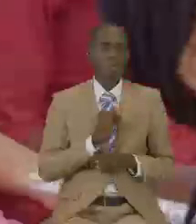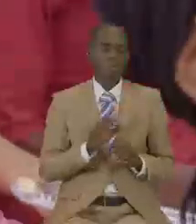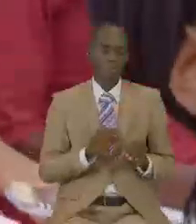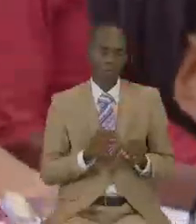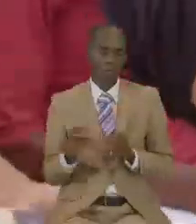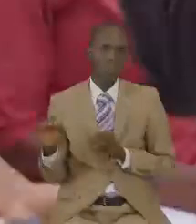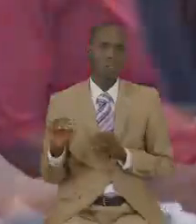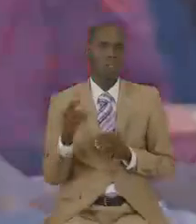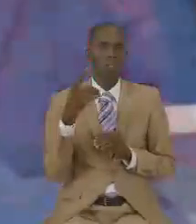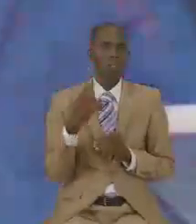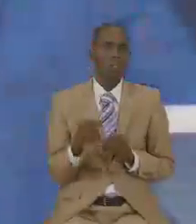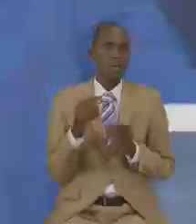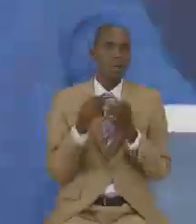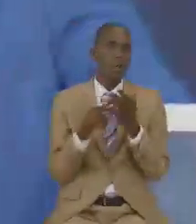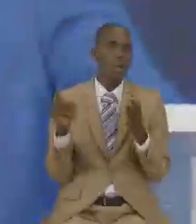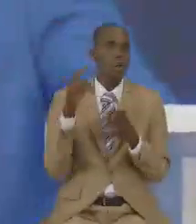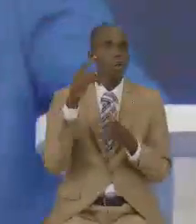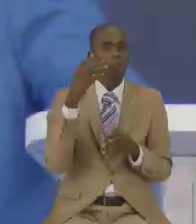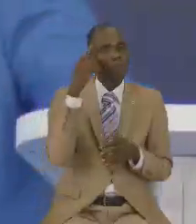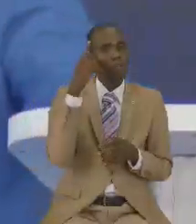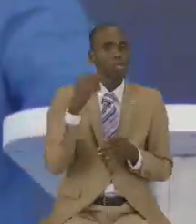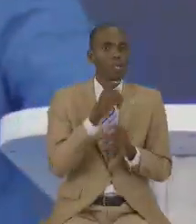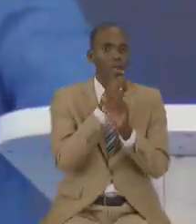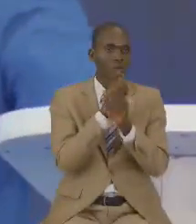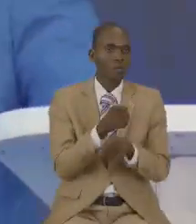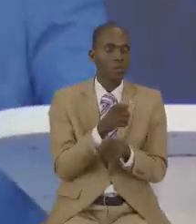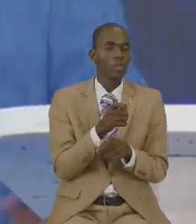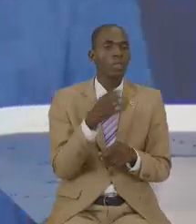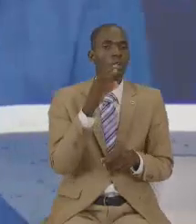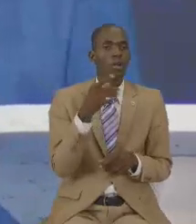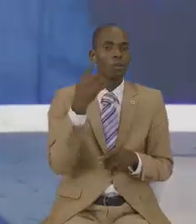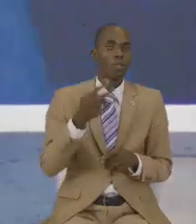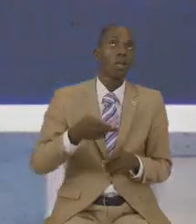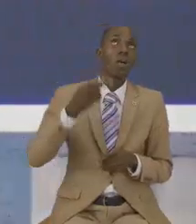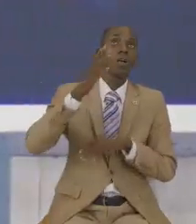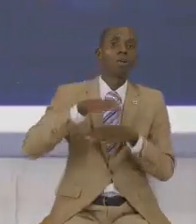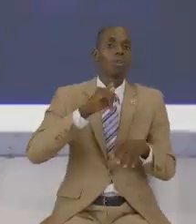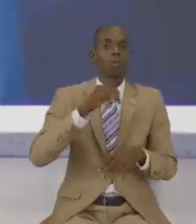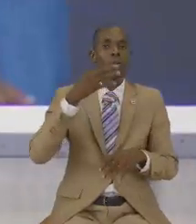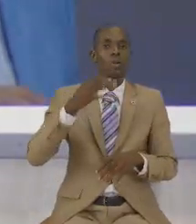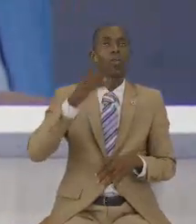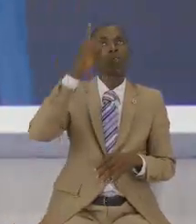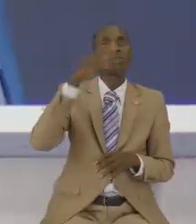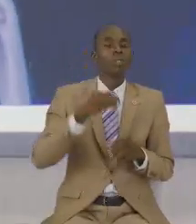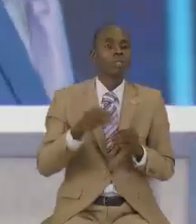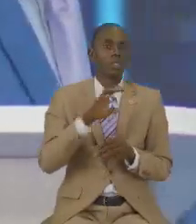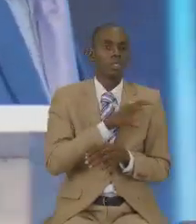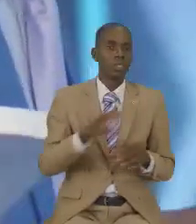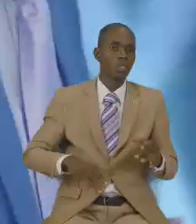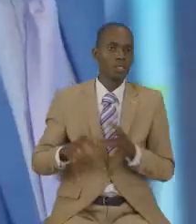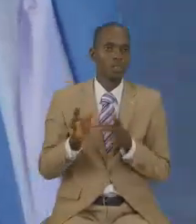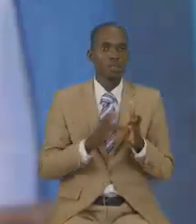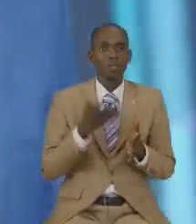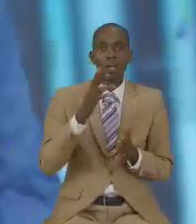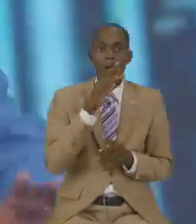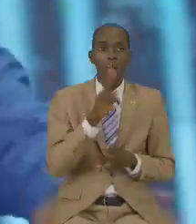toward the mark of the prize of the high calling of God in Christ Jesus. There are people, they